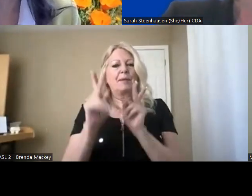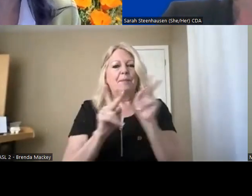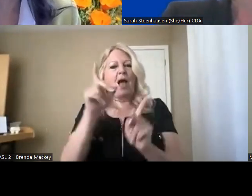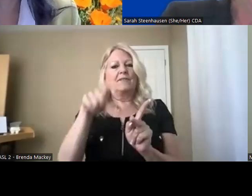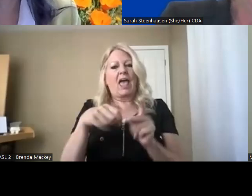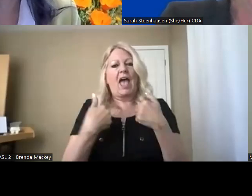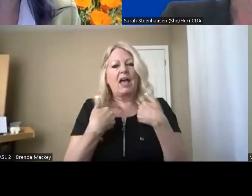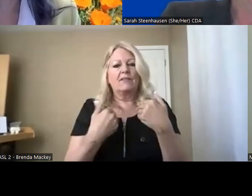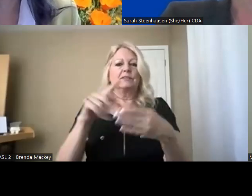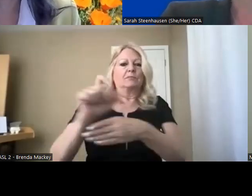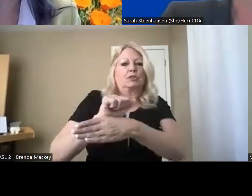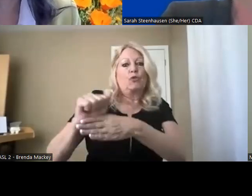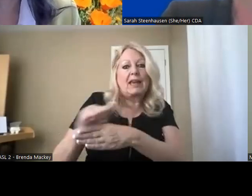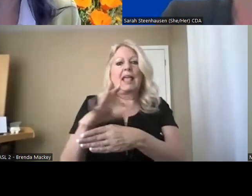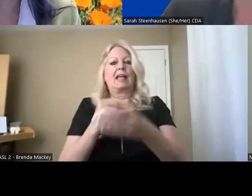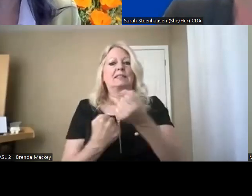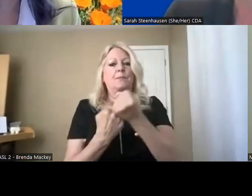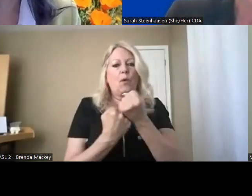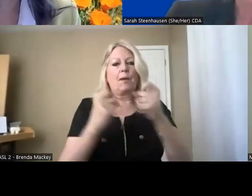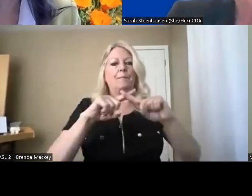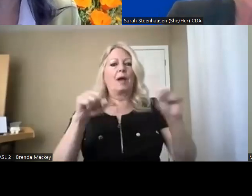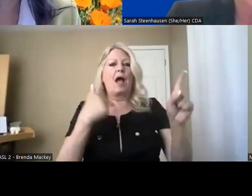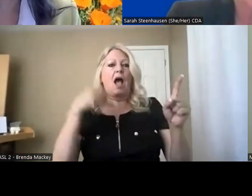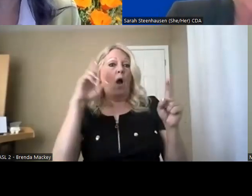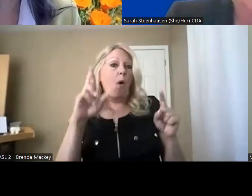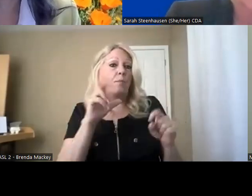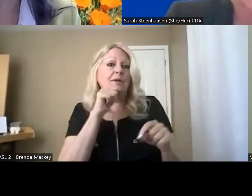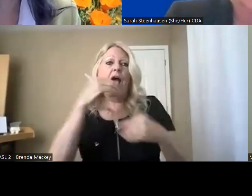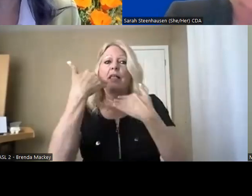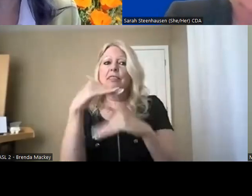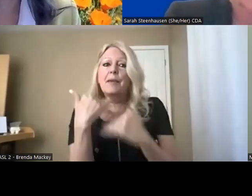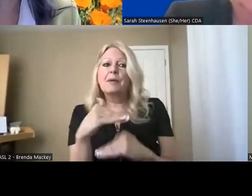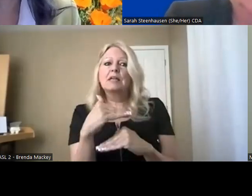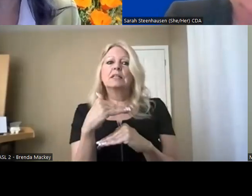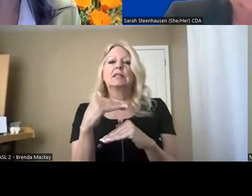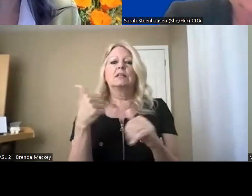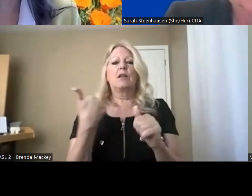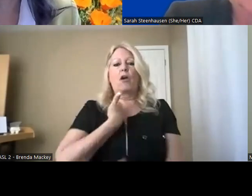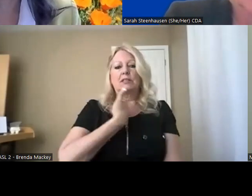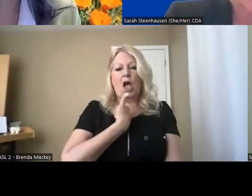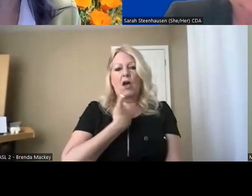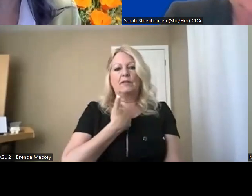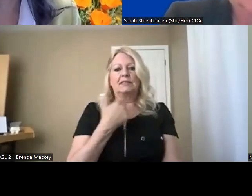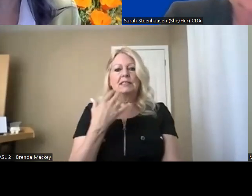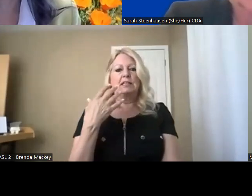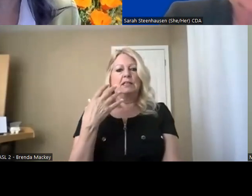But I hope we won't limit ourselves to thinking about lived experience on public